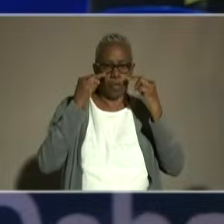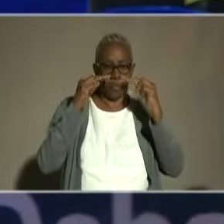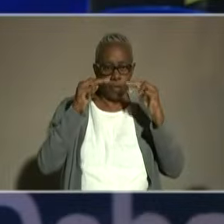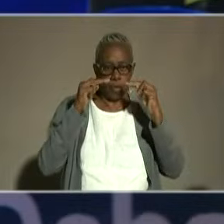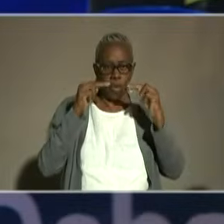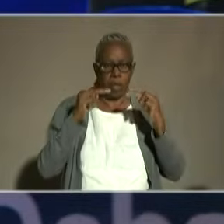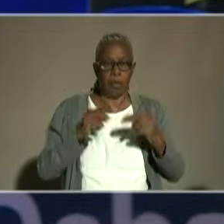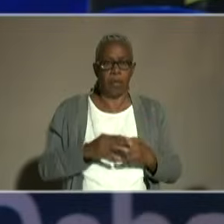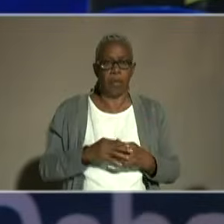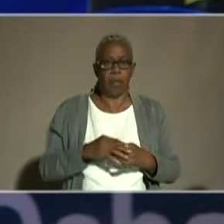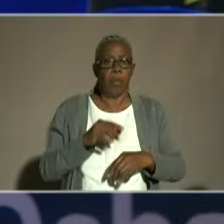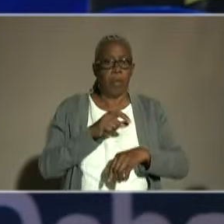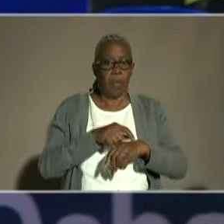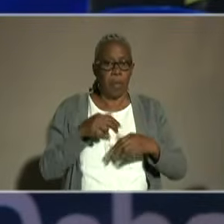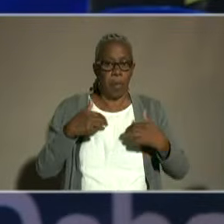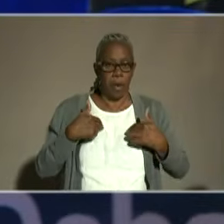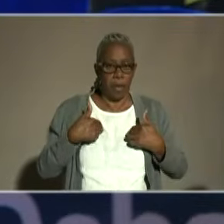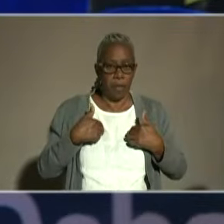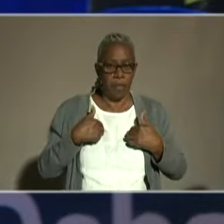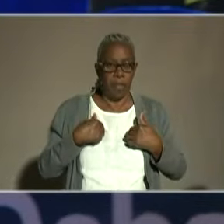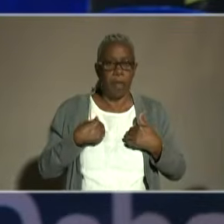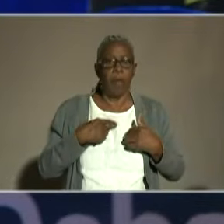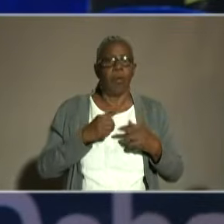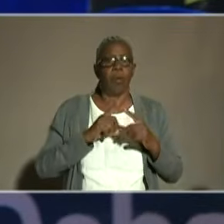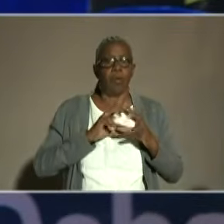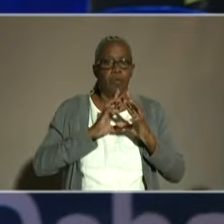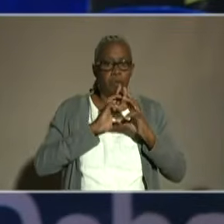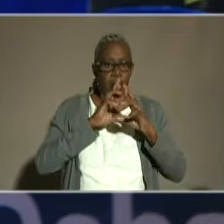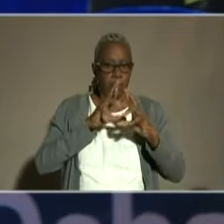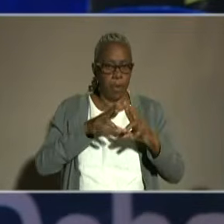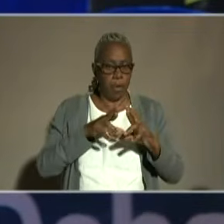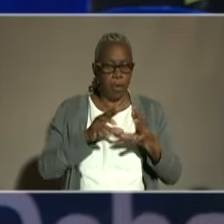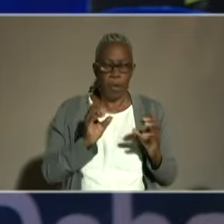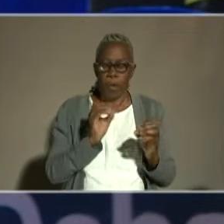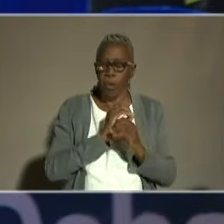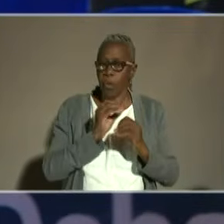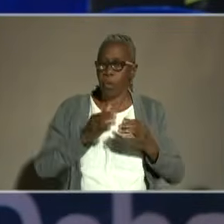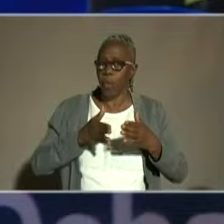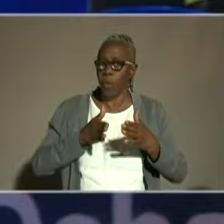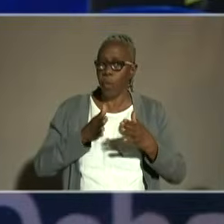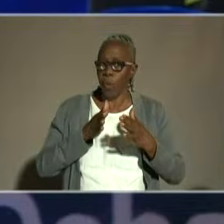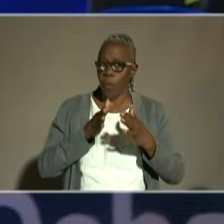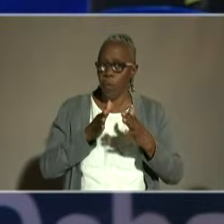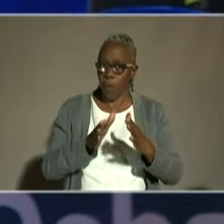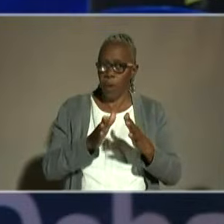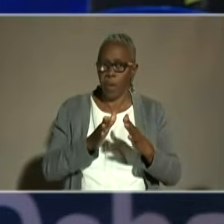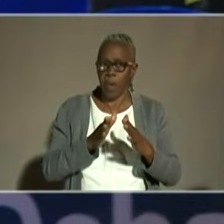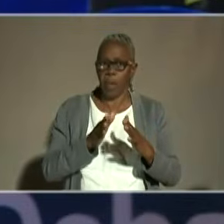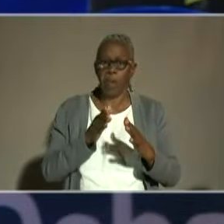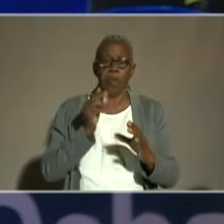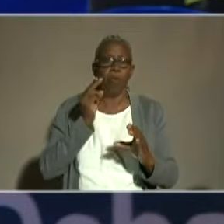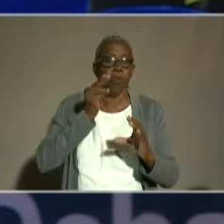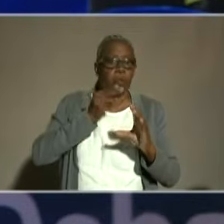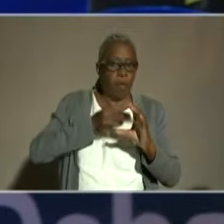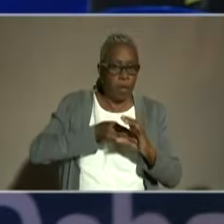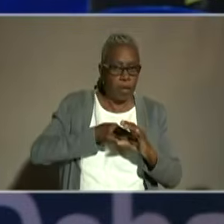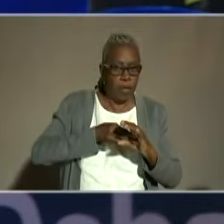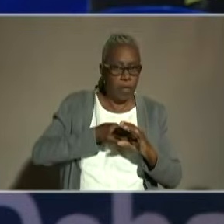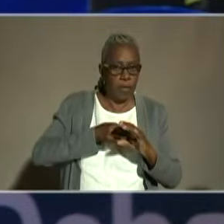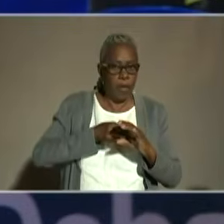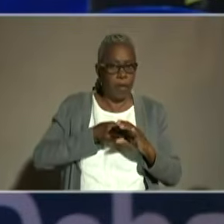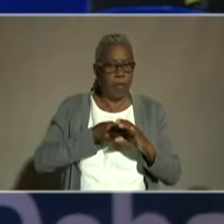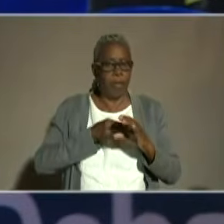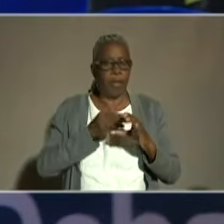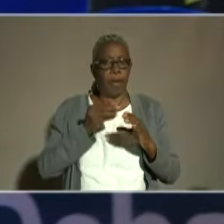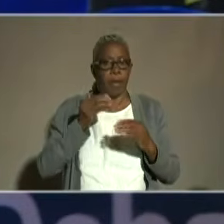In the time I have, I will rebut. I am in no way associated with the head of the FID. My understanding is that the head of the